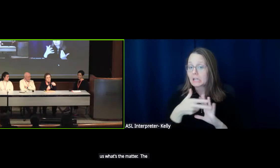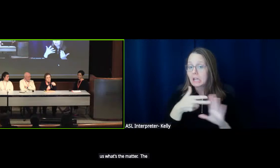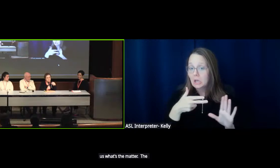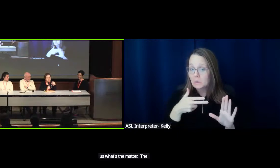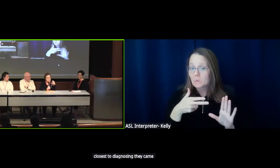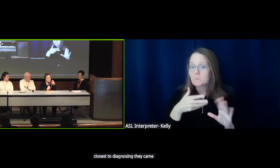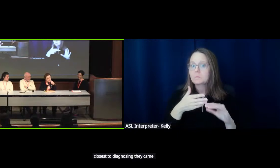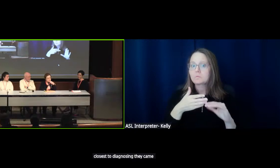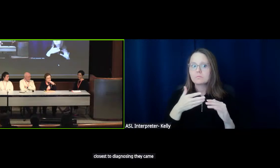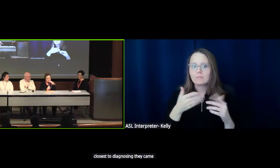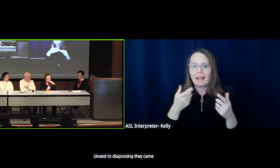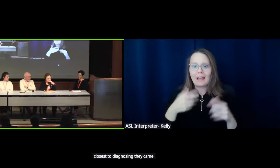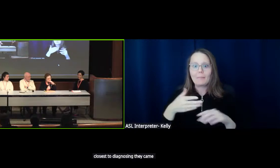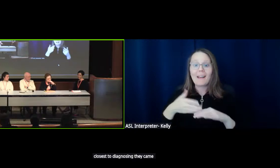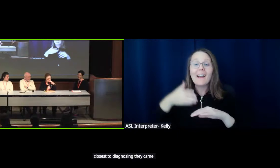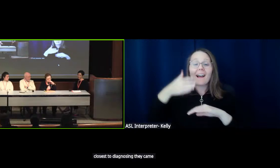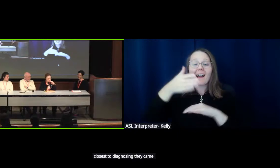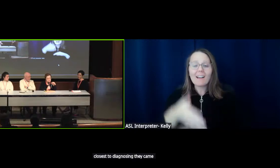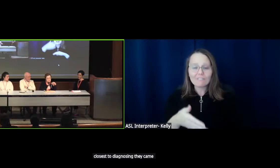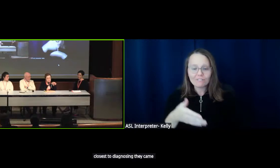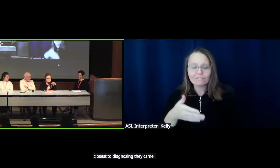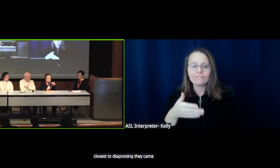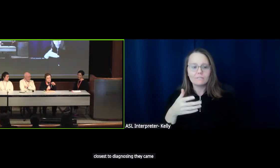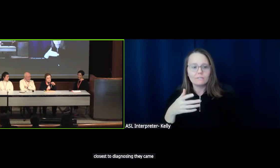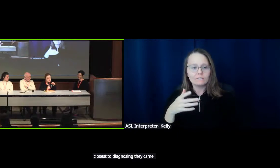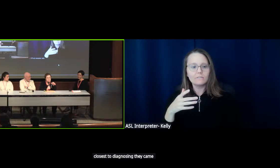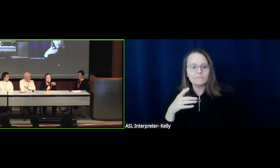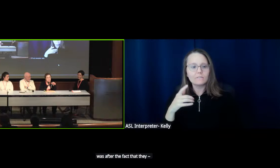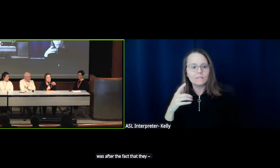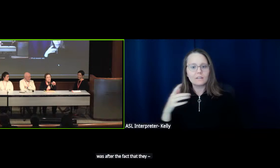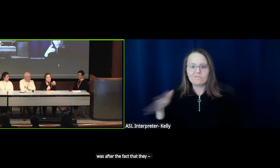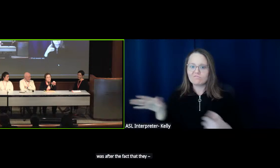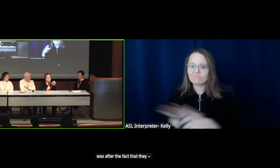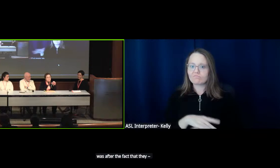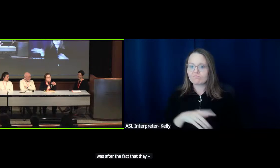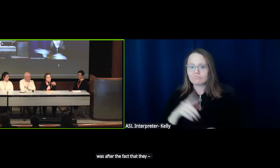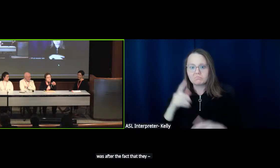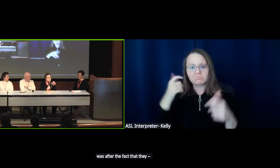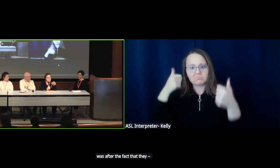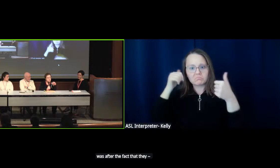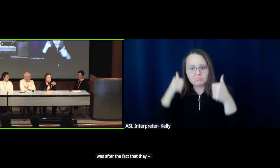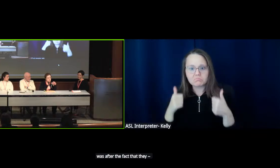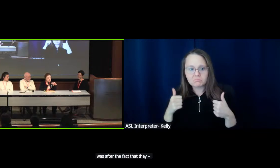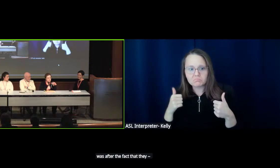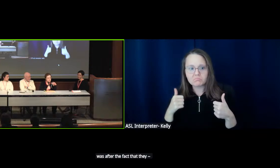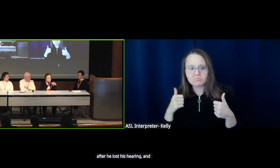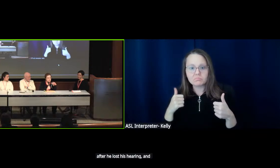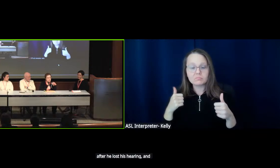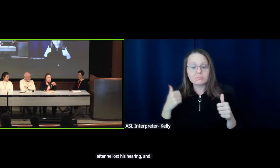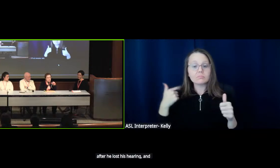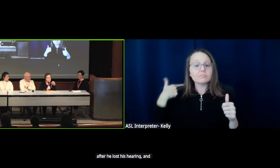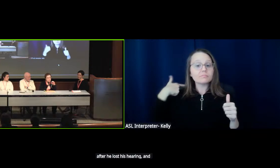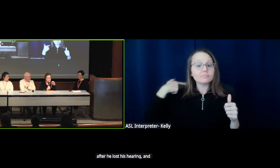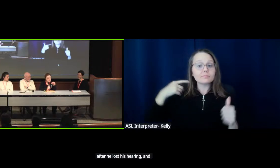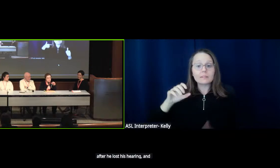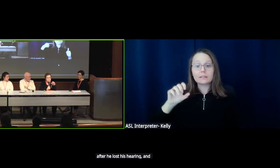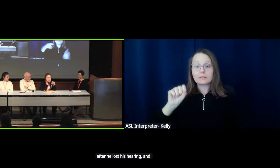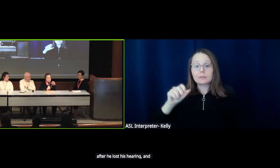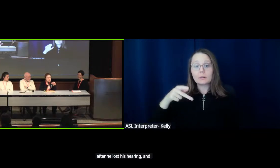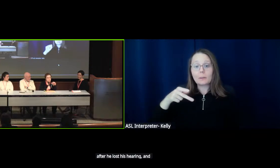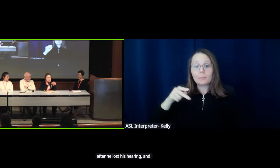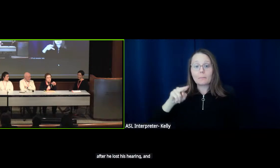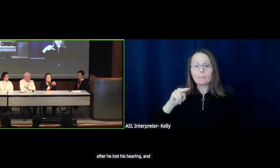that after he lost his hearing, and they took his spinal fluids, and the closest